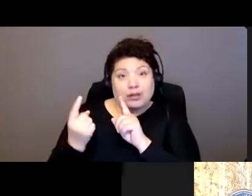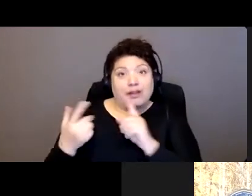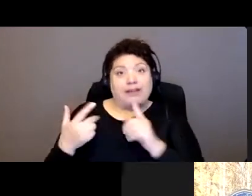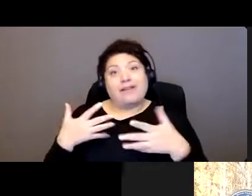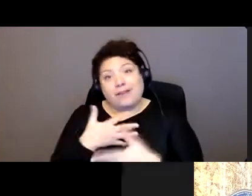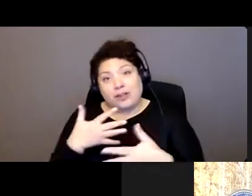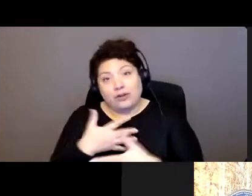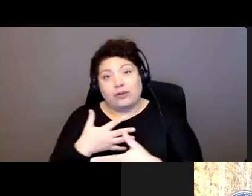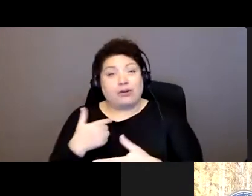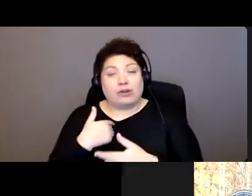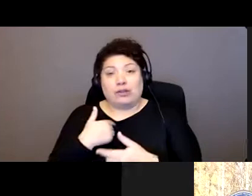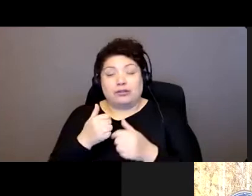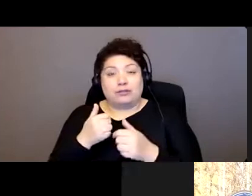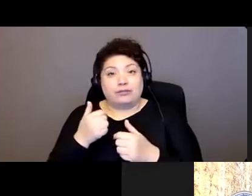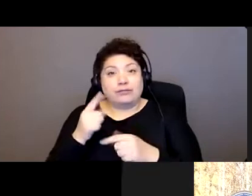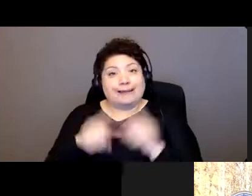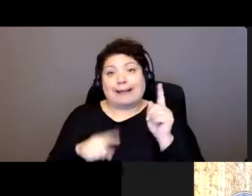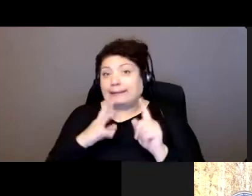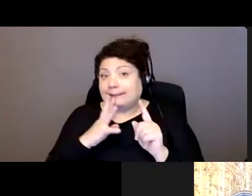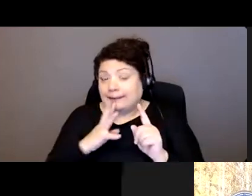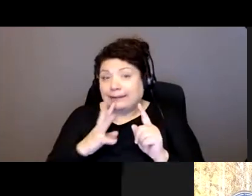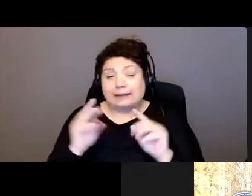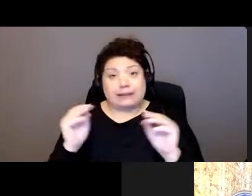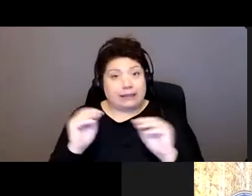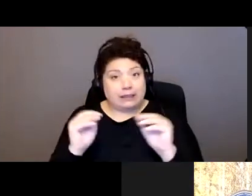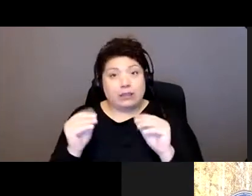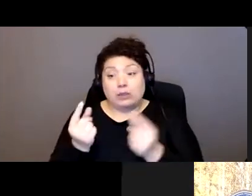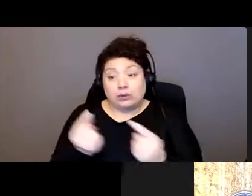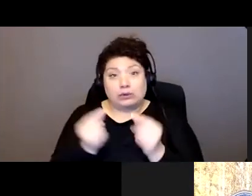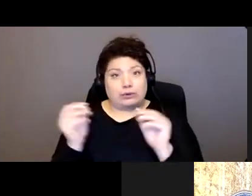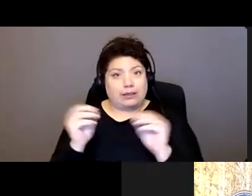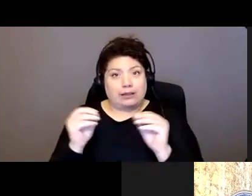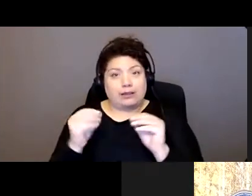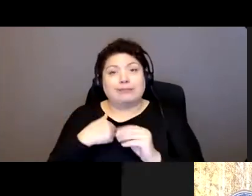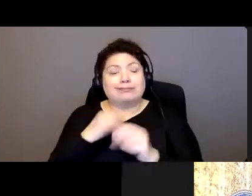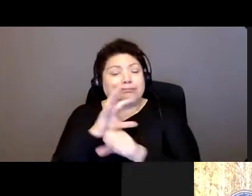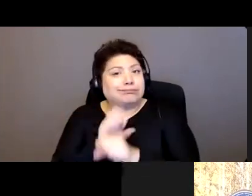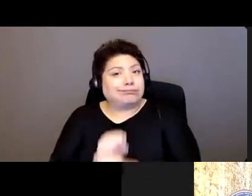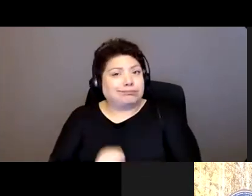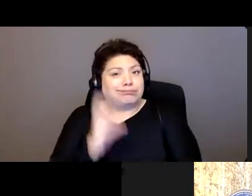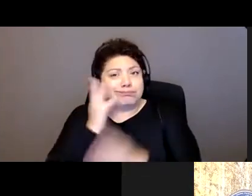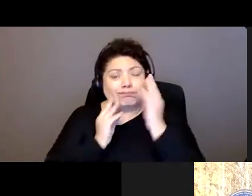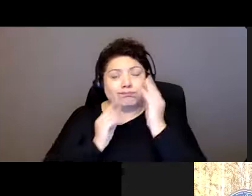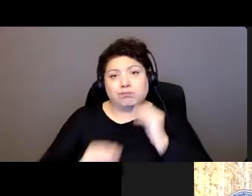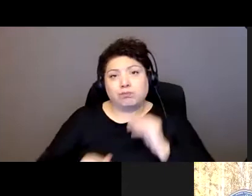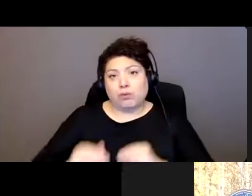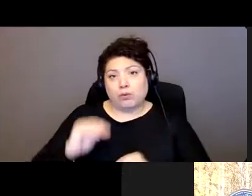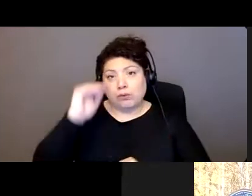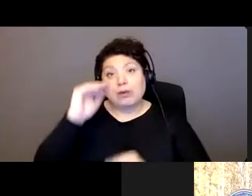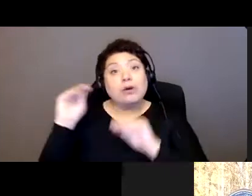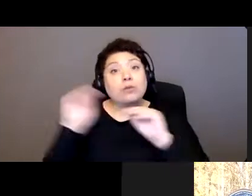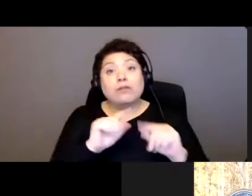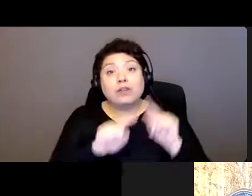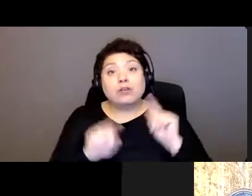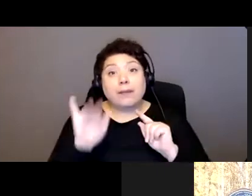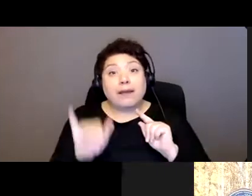fear. Couldn't say anything, couldn't do anything. So that's what I grew up with until I came to Thunder Bay and I